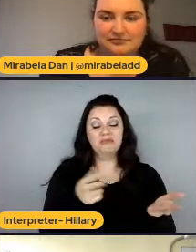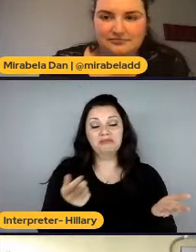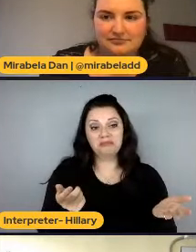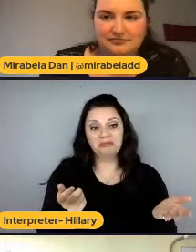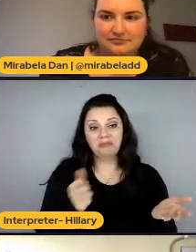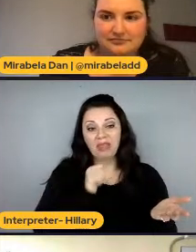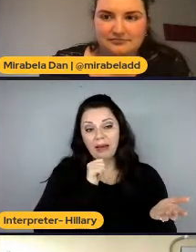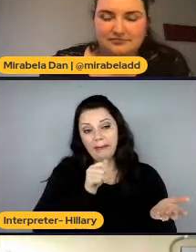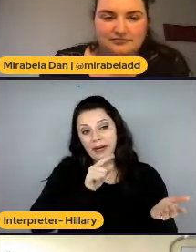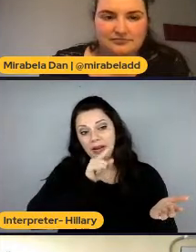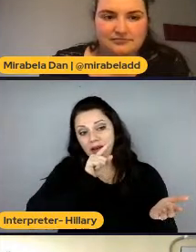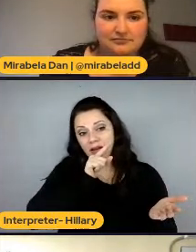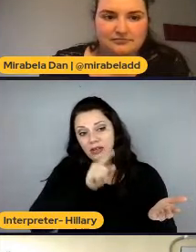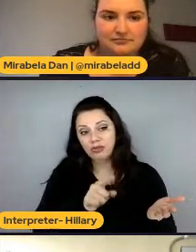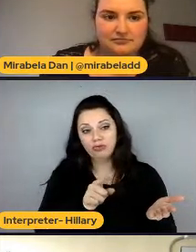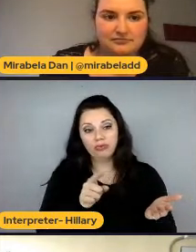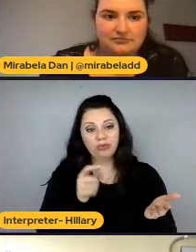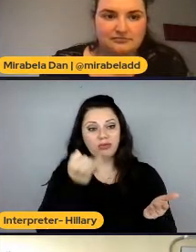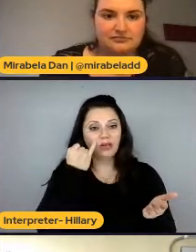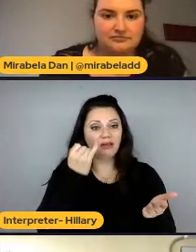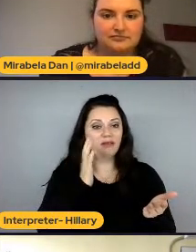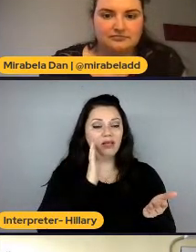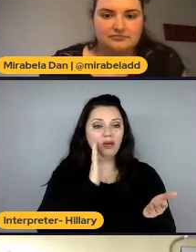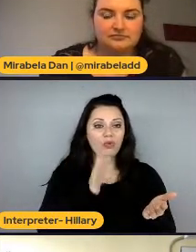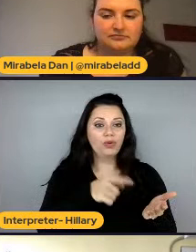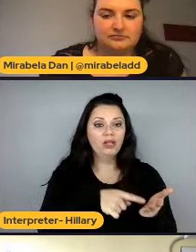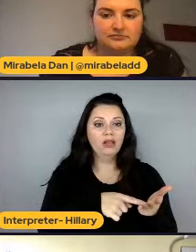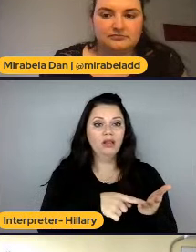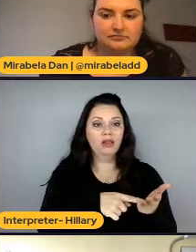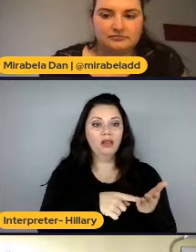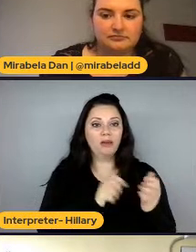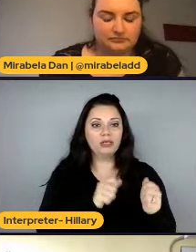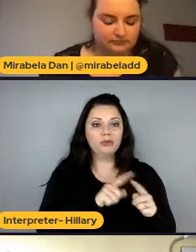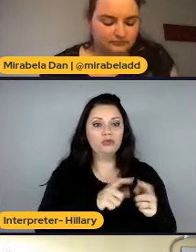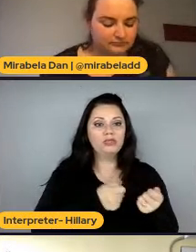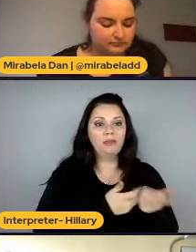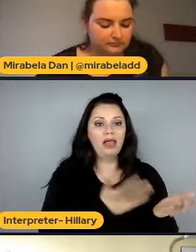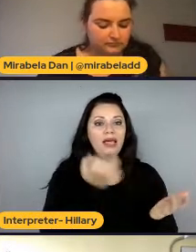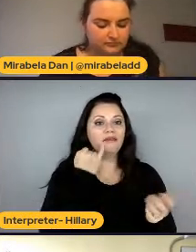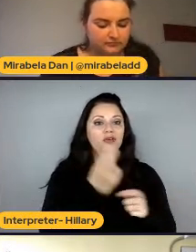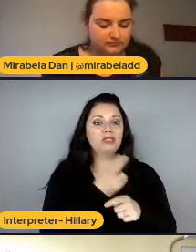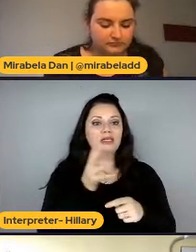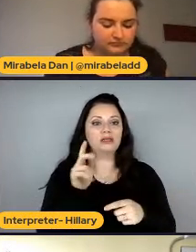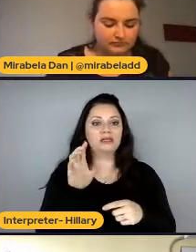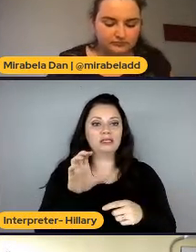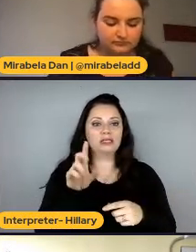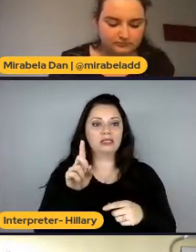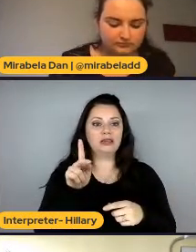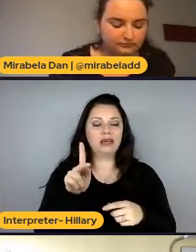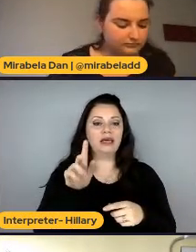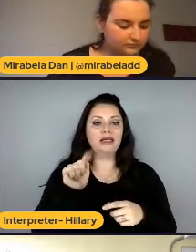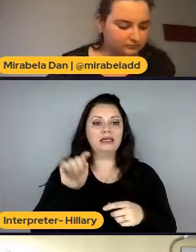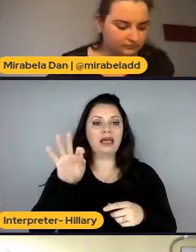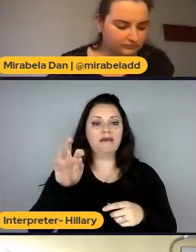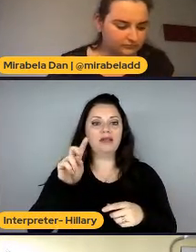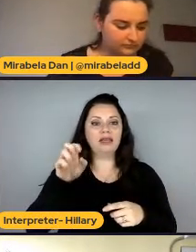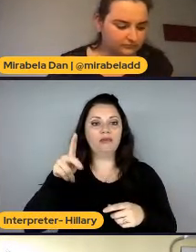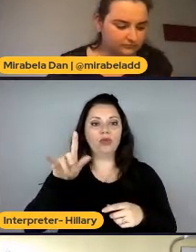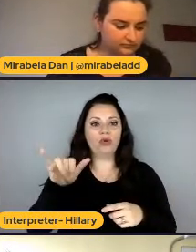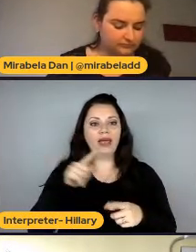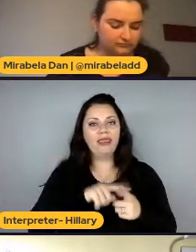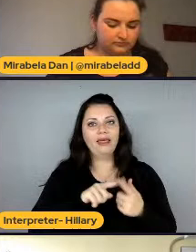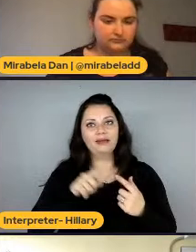not quite sure whether it's currently possible to supply them when you're doing CDK-TF deploy and then